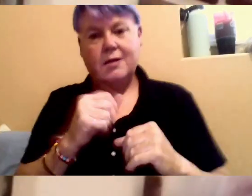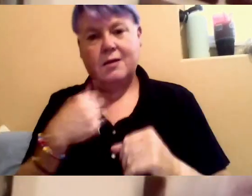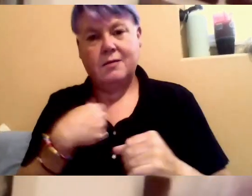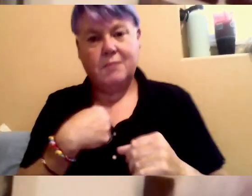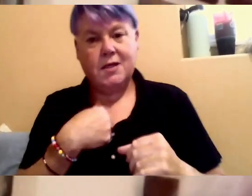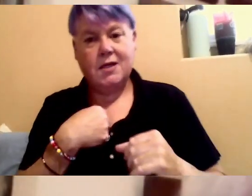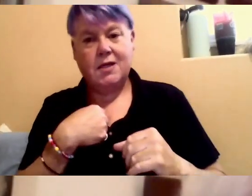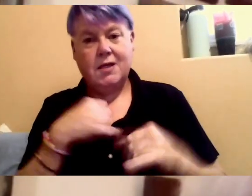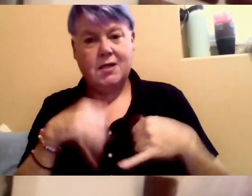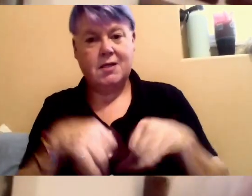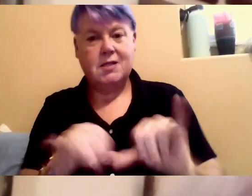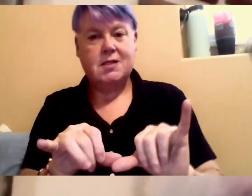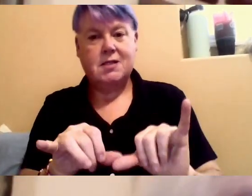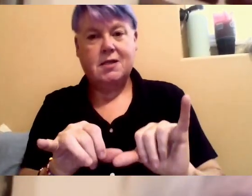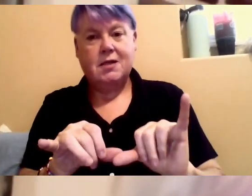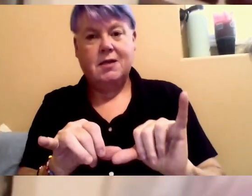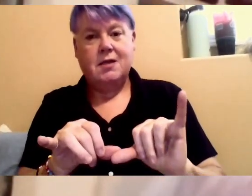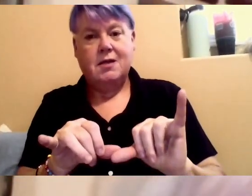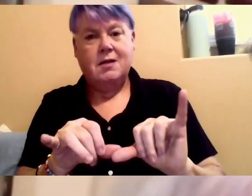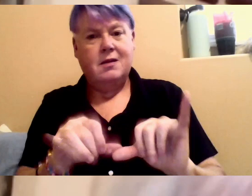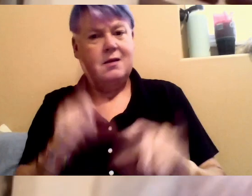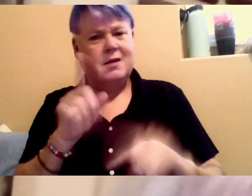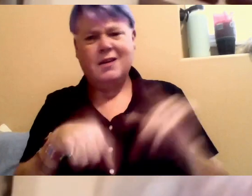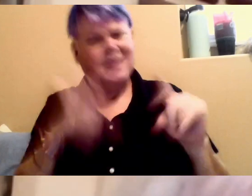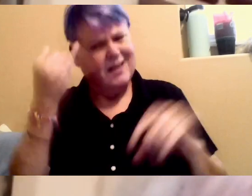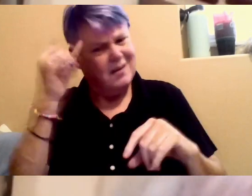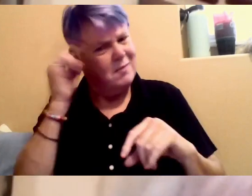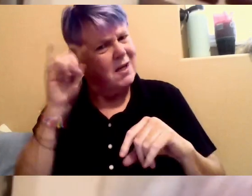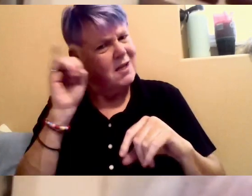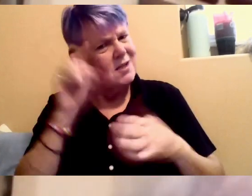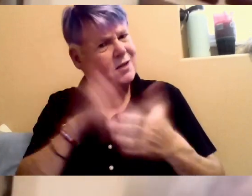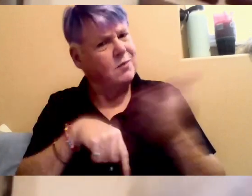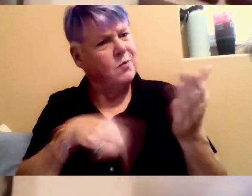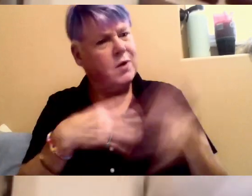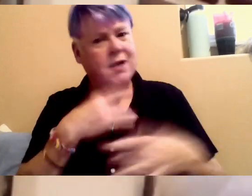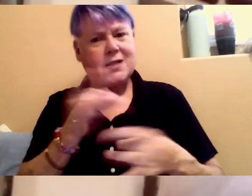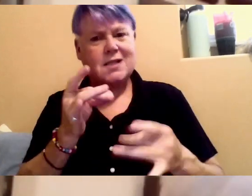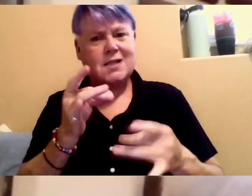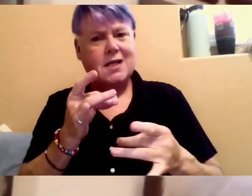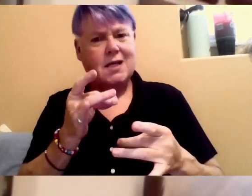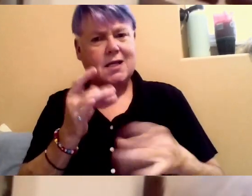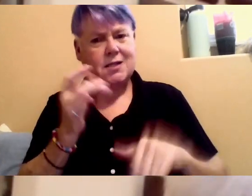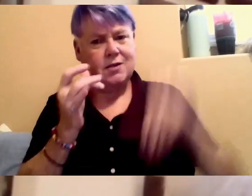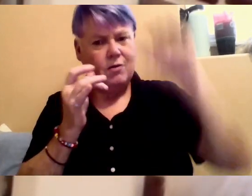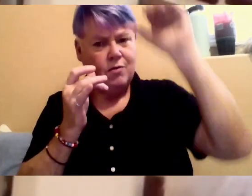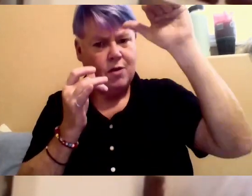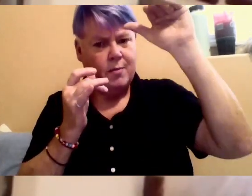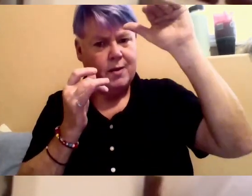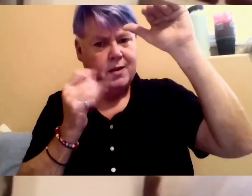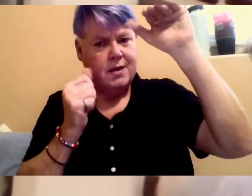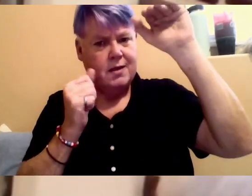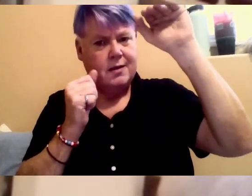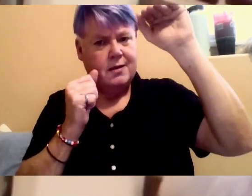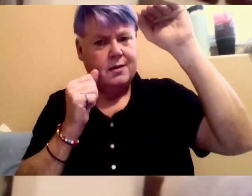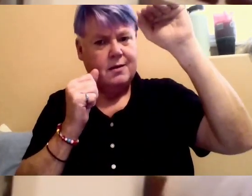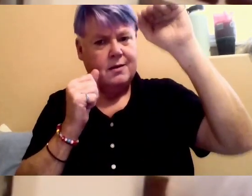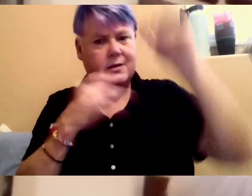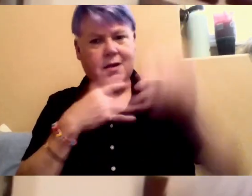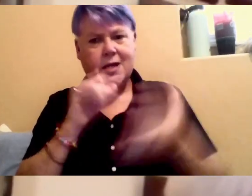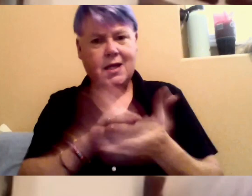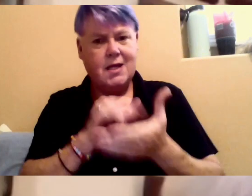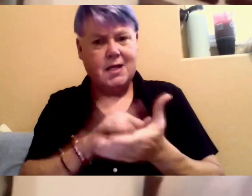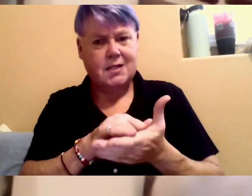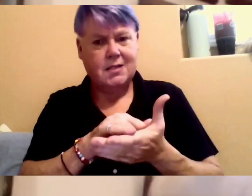still, I can't quite imagine what it must be like to grow up like that.